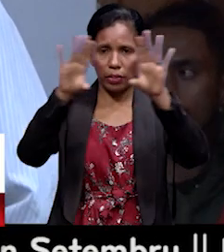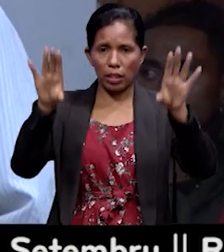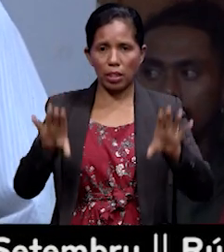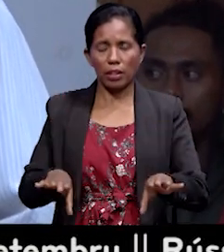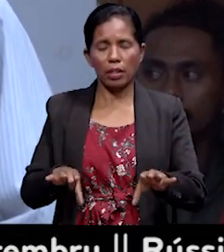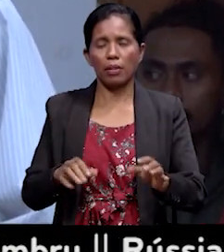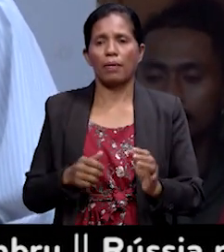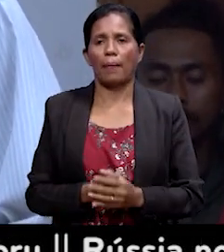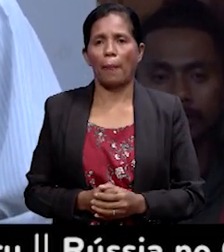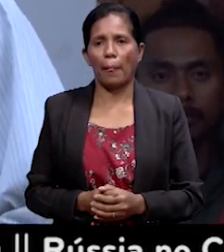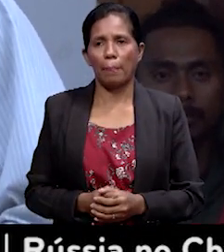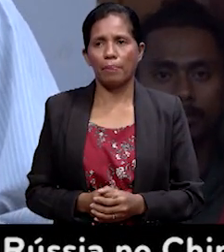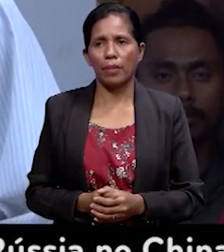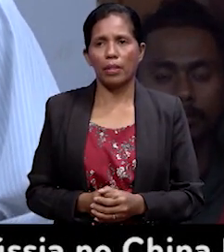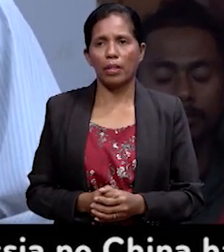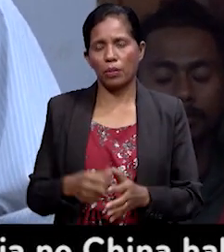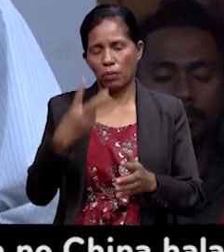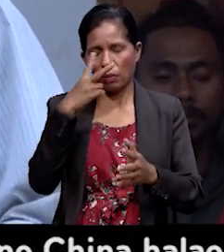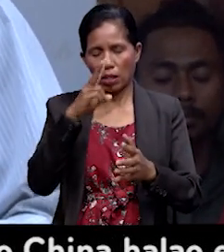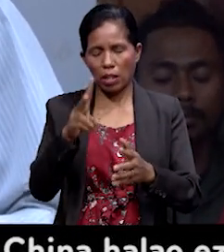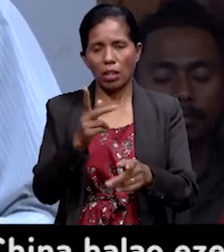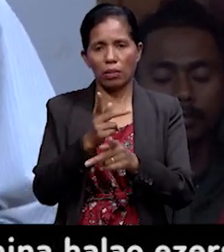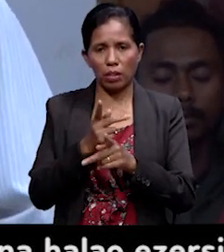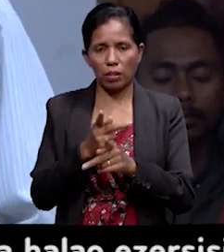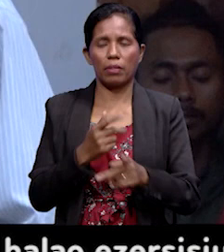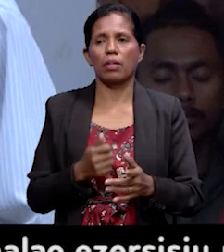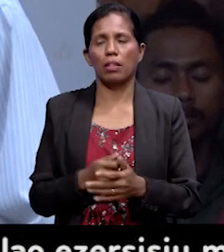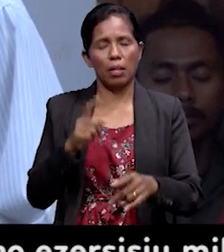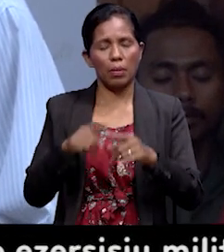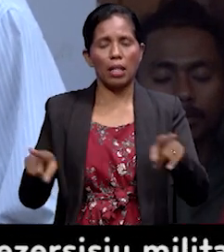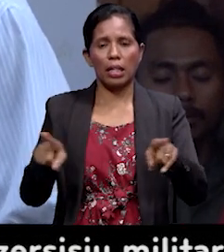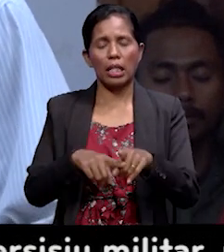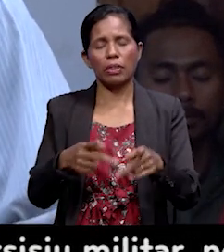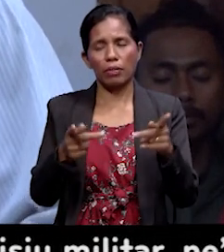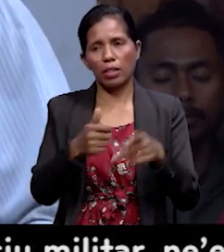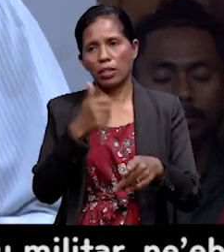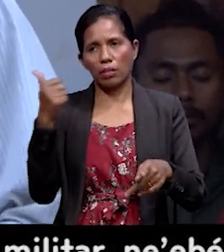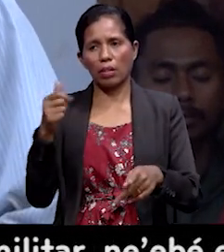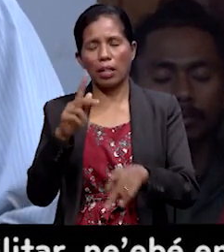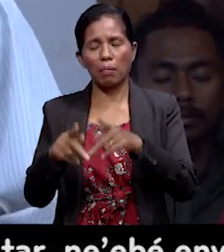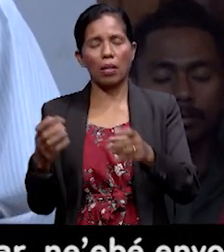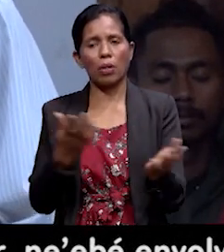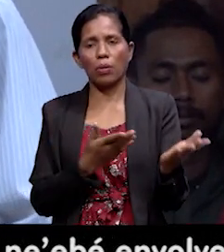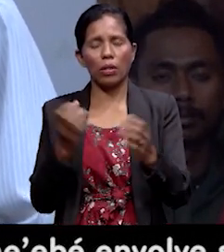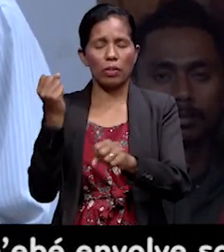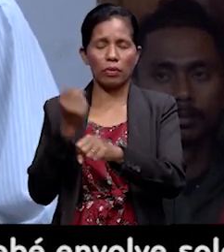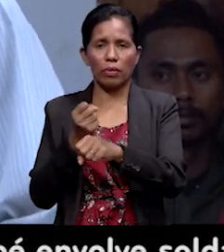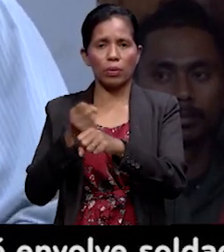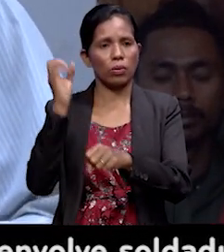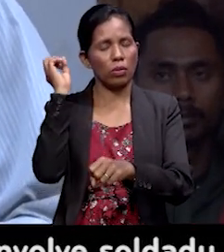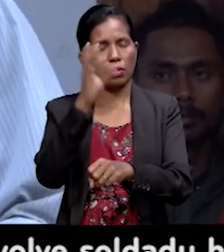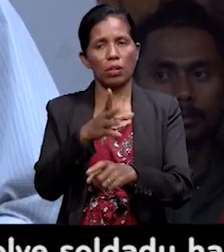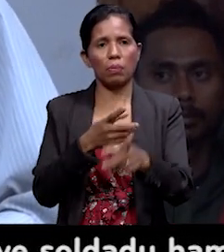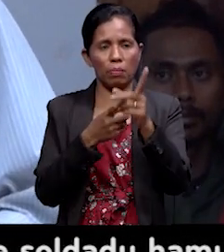nebe tau, atu taumata. Tabele hane sa fali fati selo, e ma lori far fato, lori far fisga,